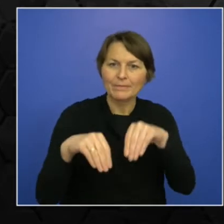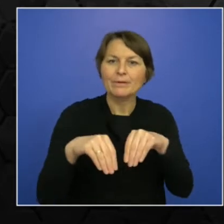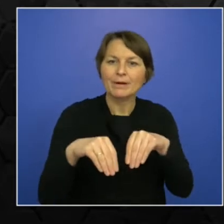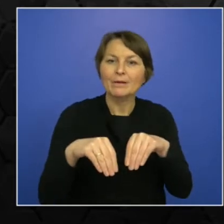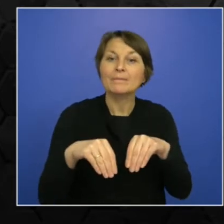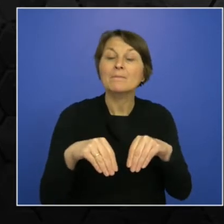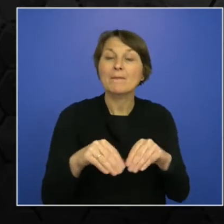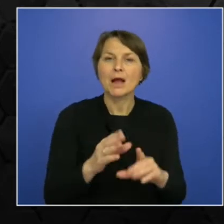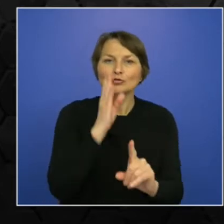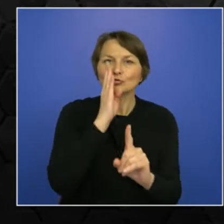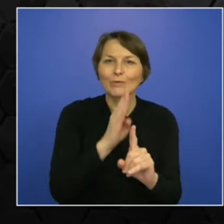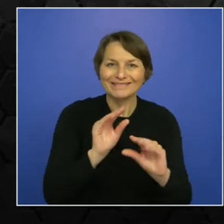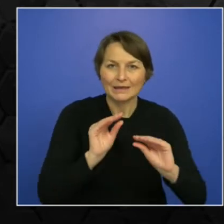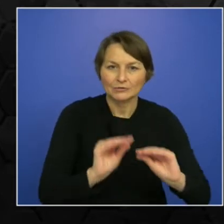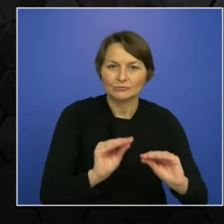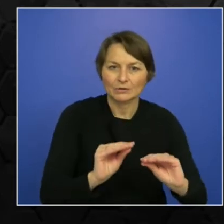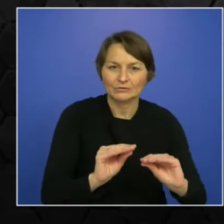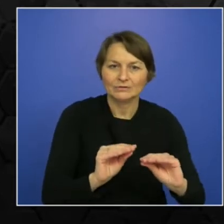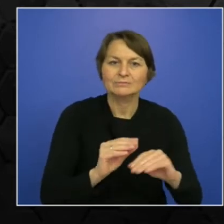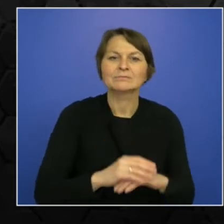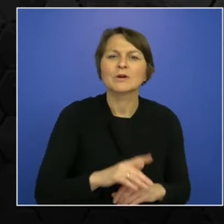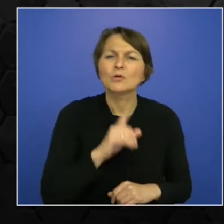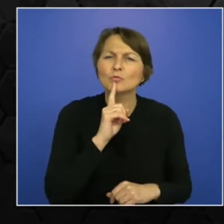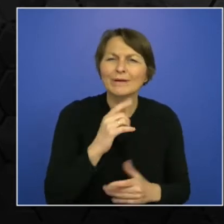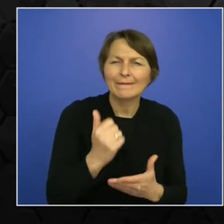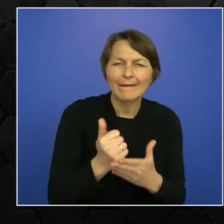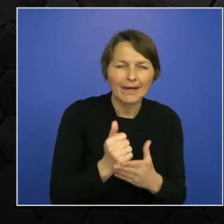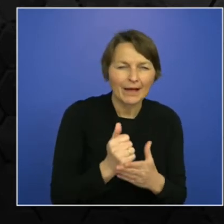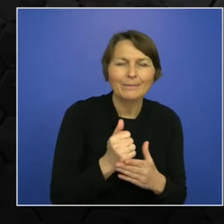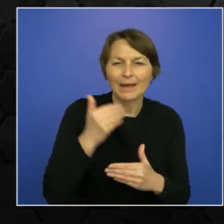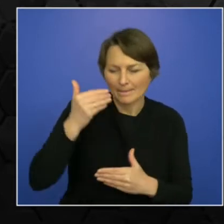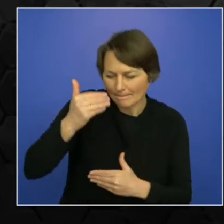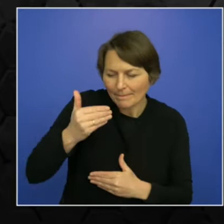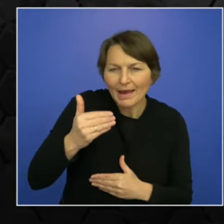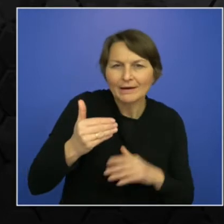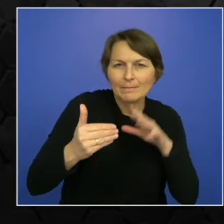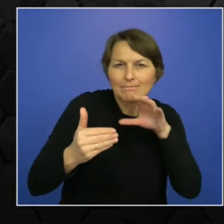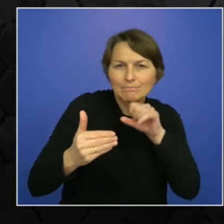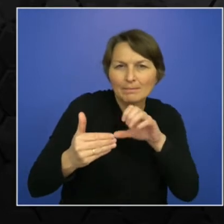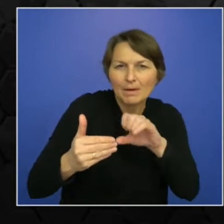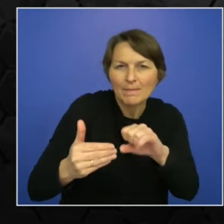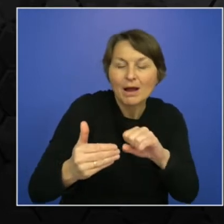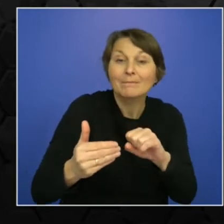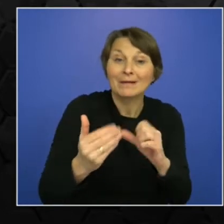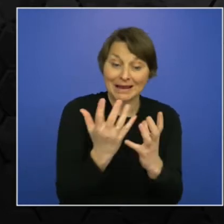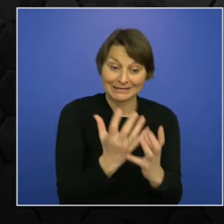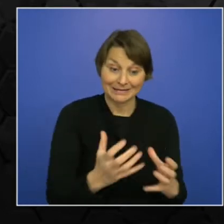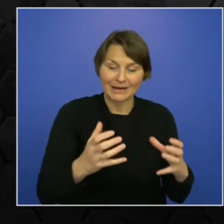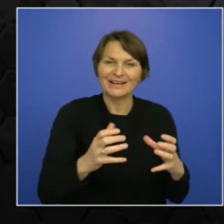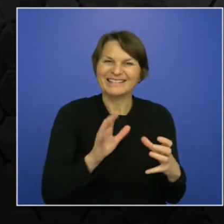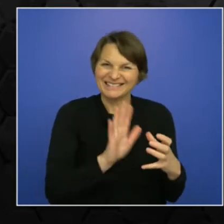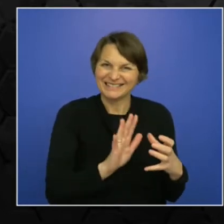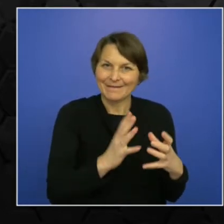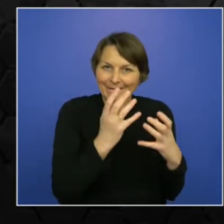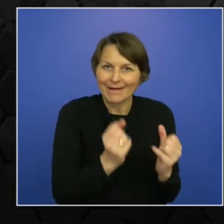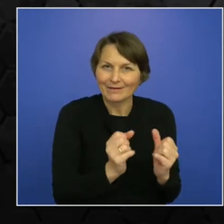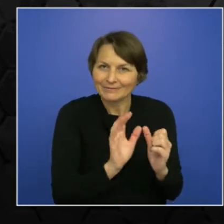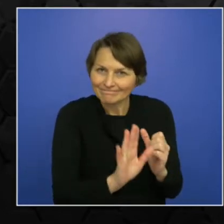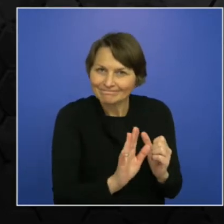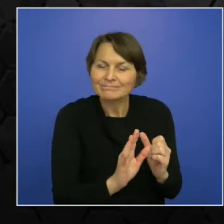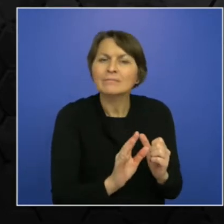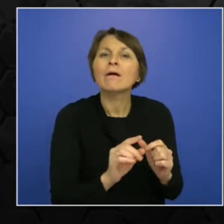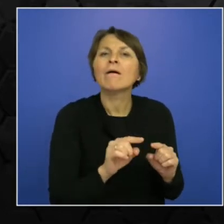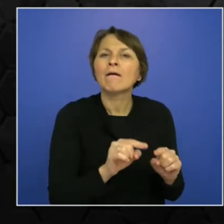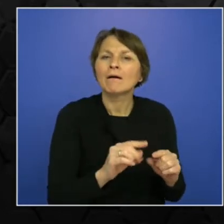learning uses algorithms to identify patterns within data, and those patterns are then used to create